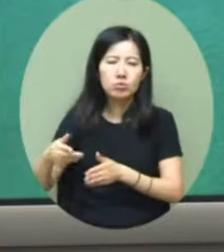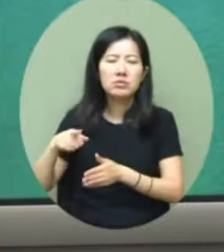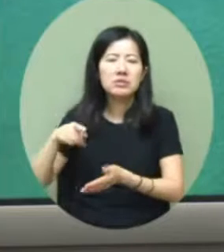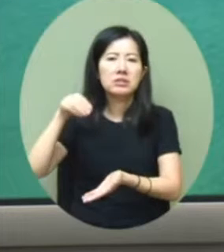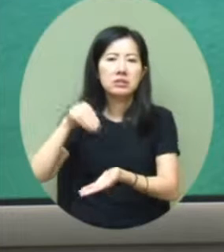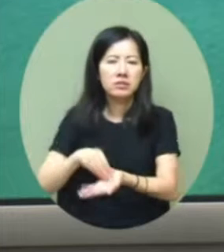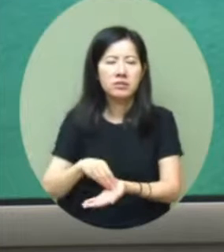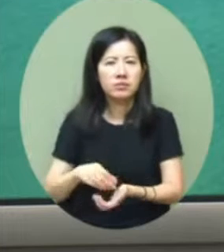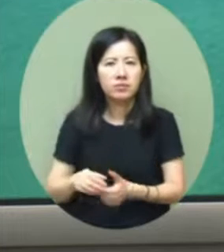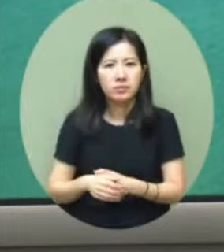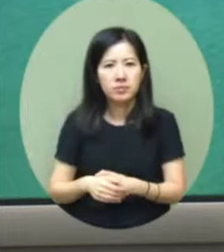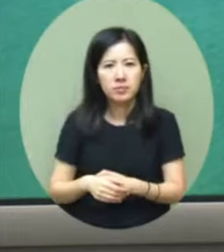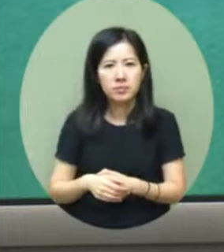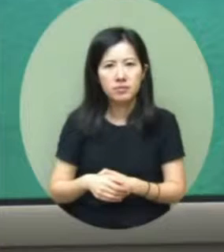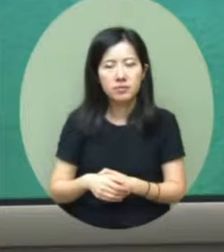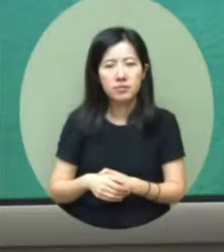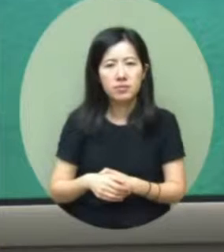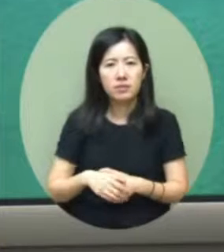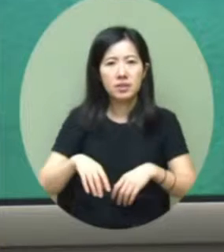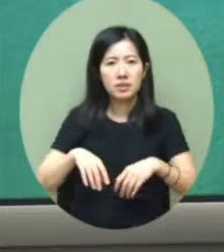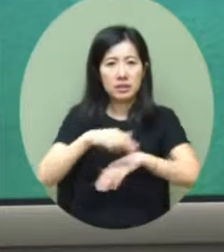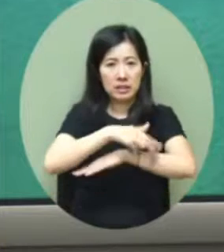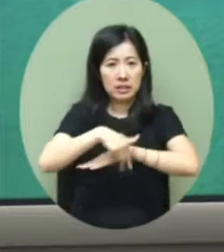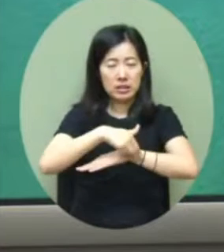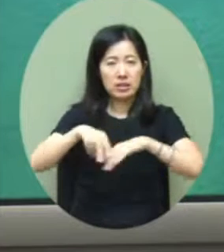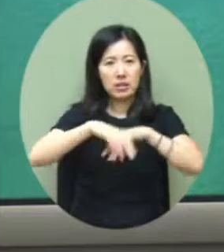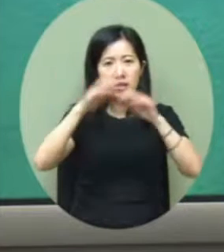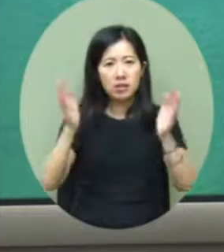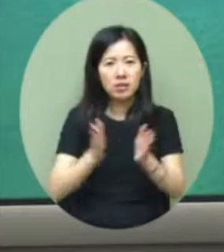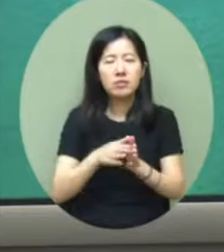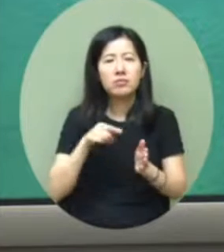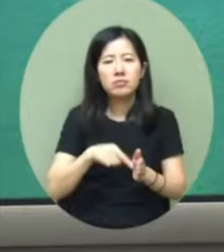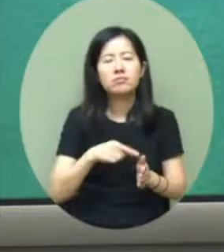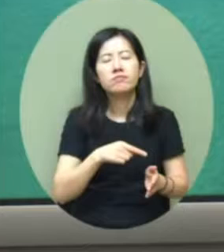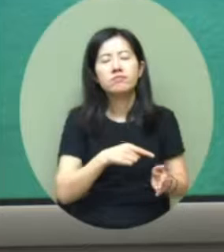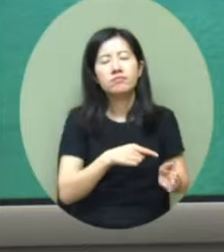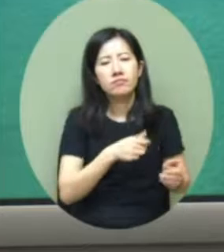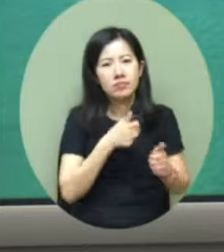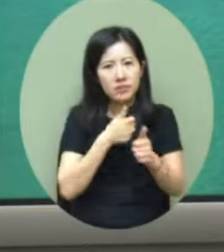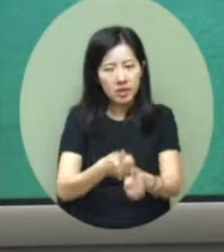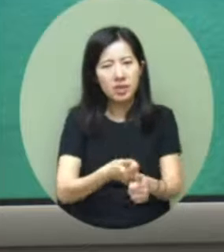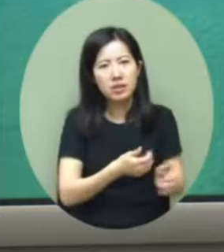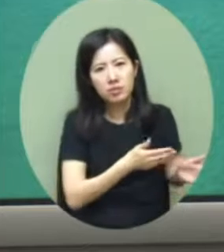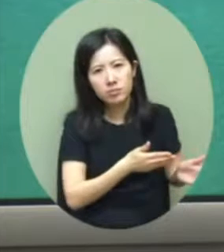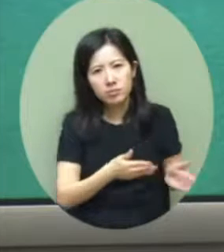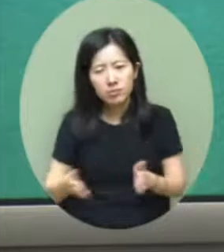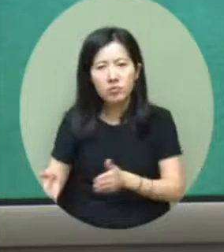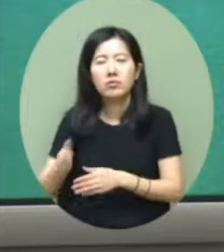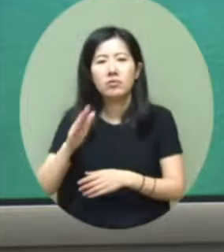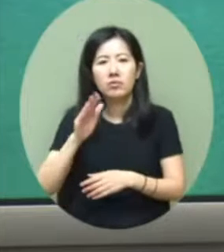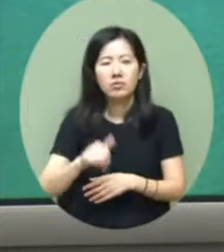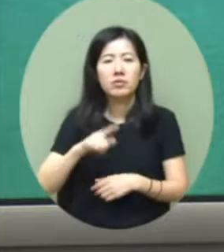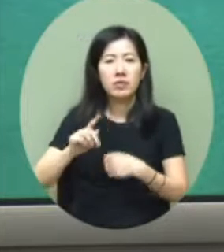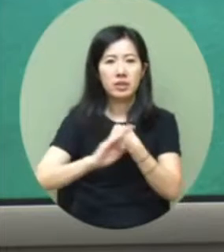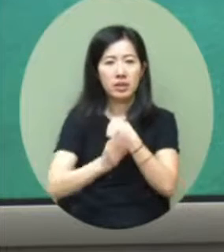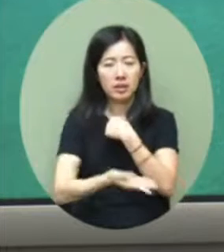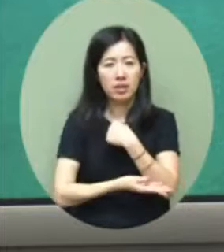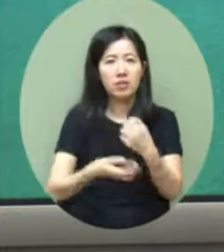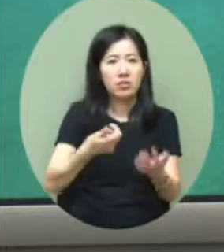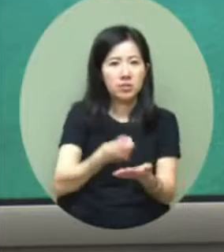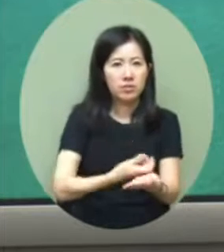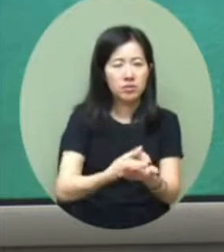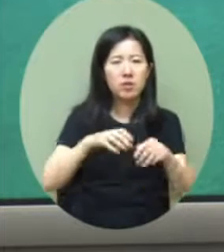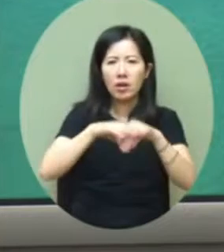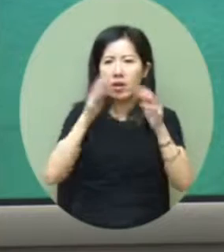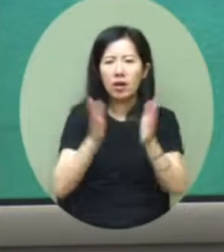Decisions will be made in the statutory process. We will follow the procedure. We will